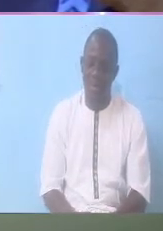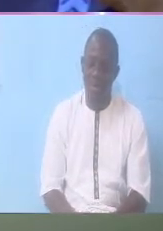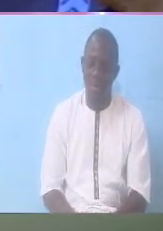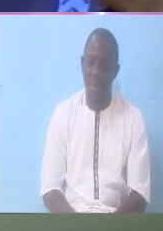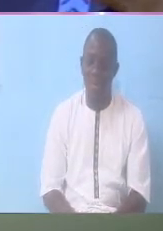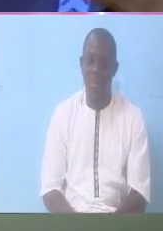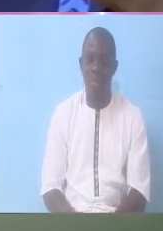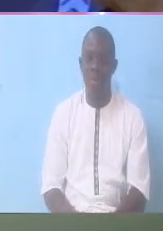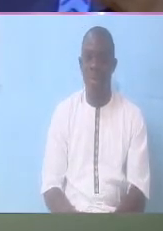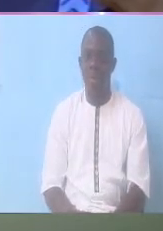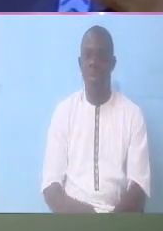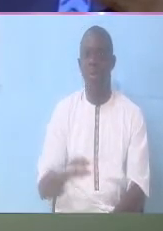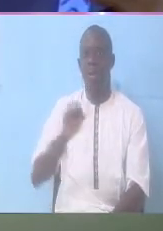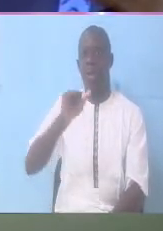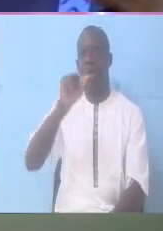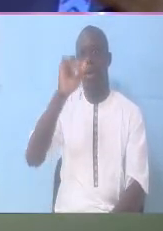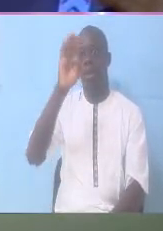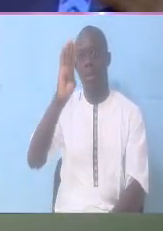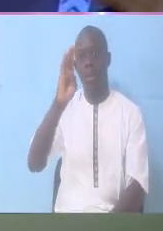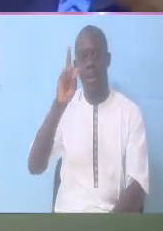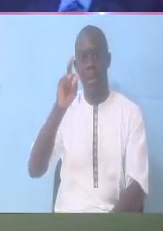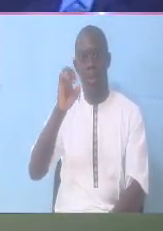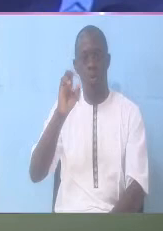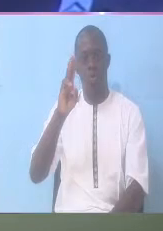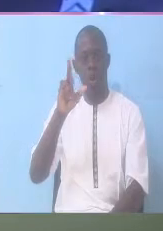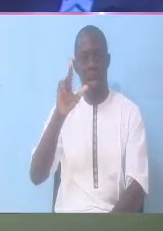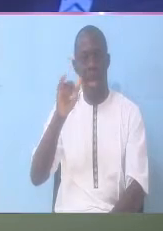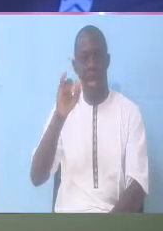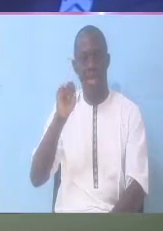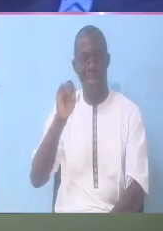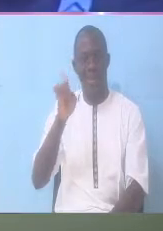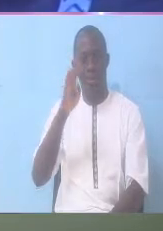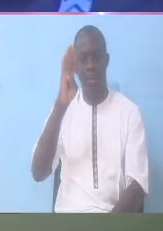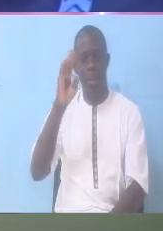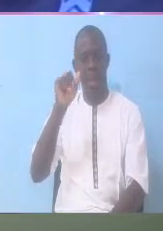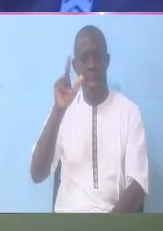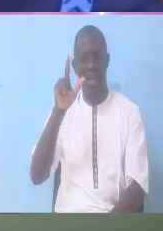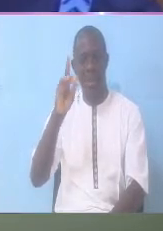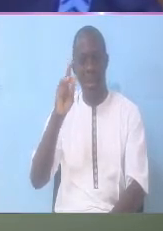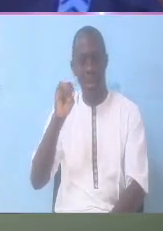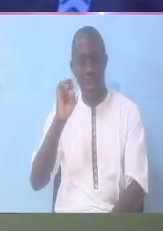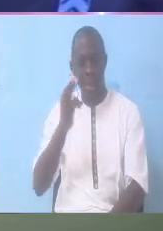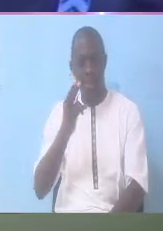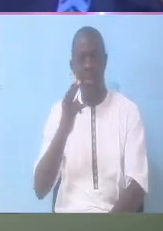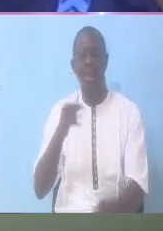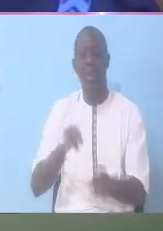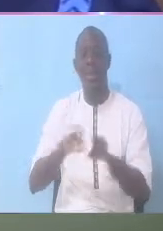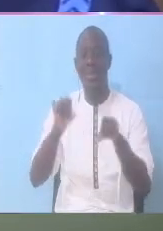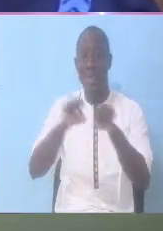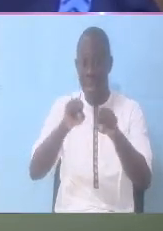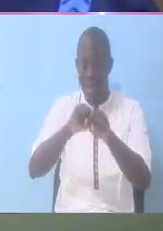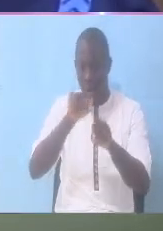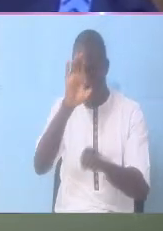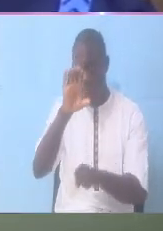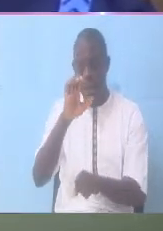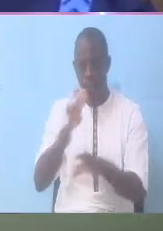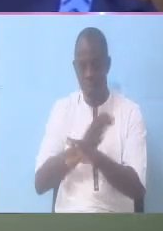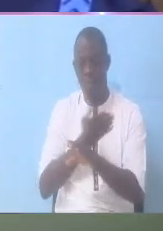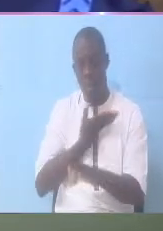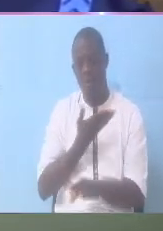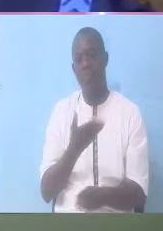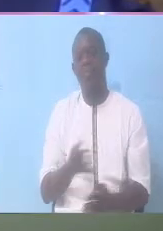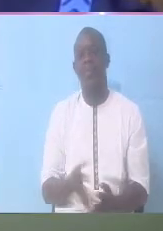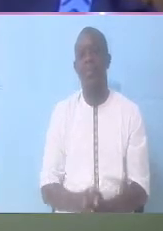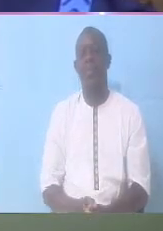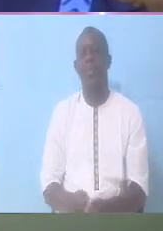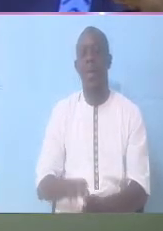Ablai Balde, Senegal. Ablai Kande, Senegal. Ablai Balde. Ablai Balde, Senegal.